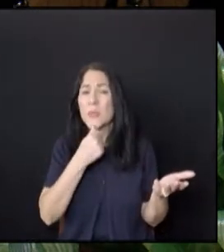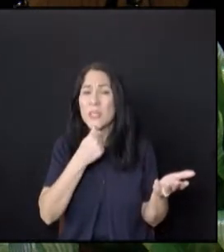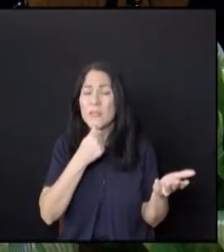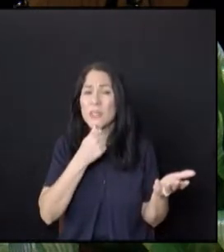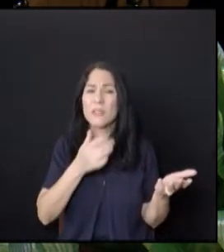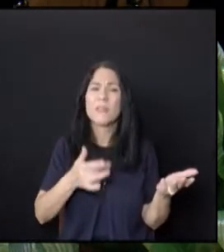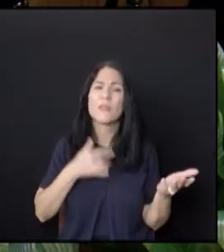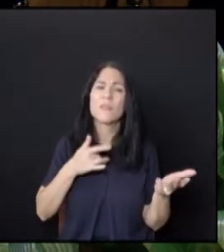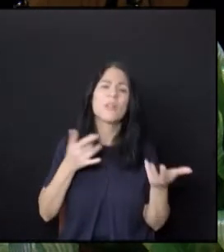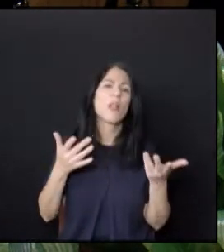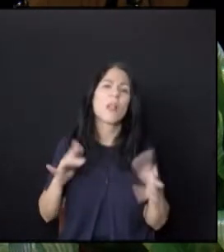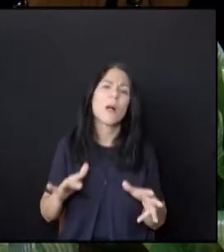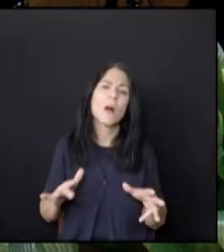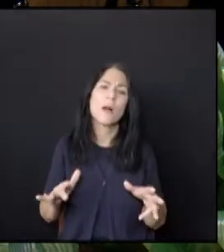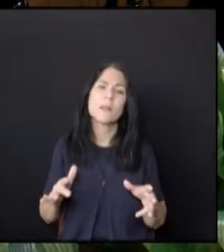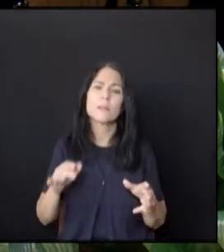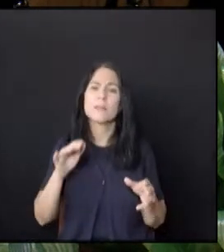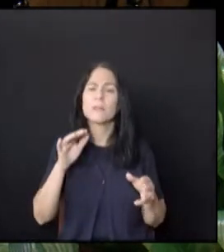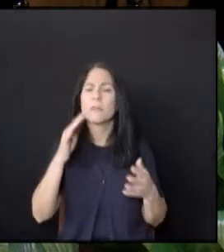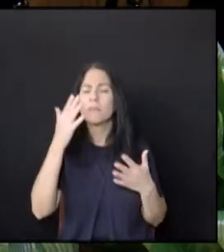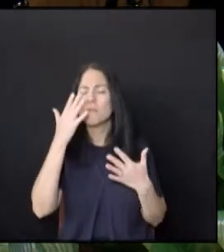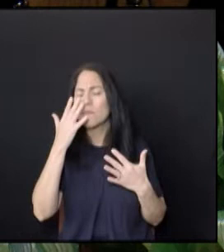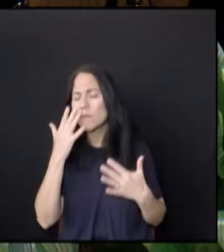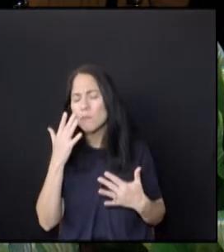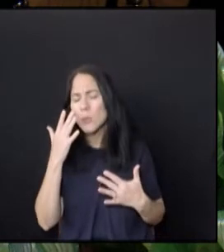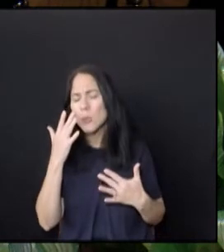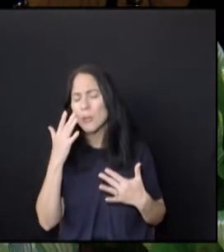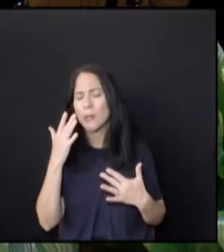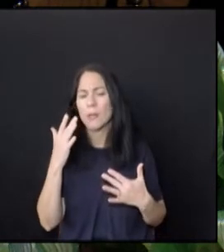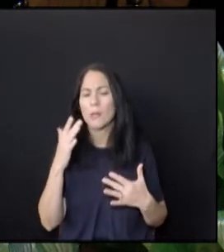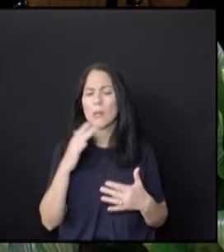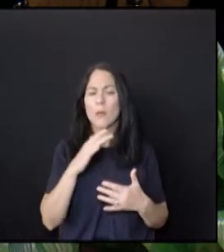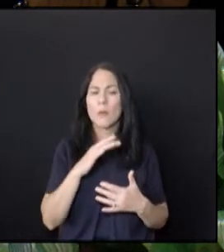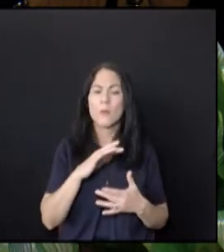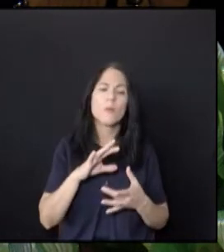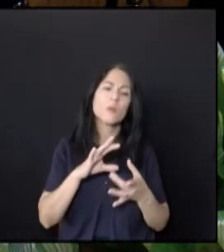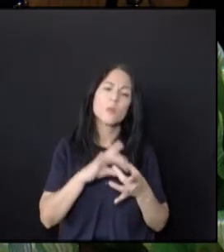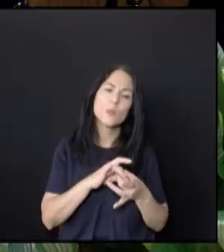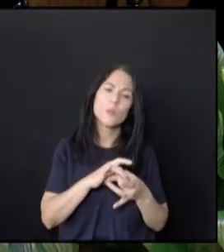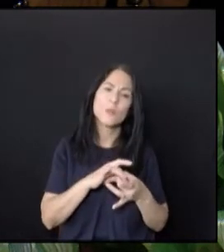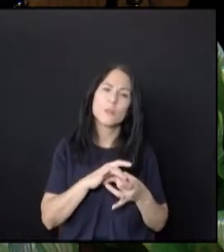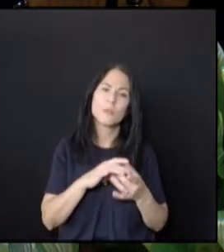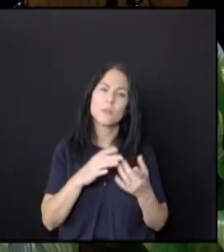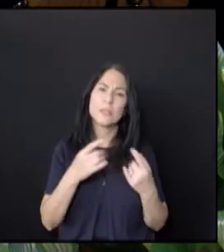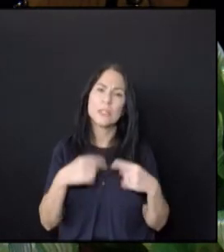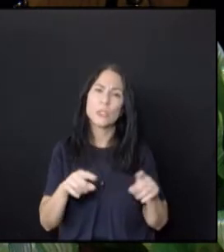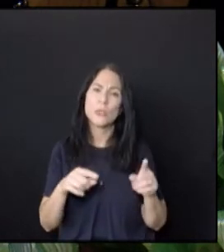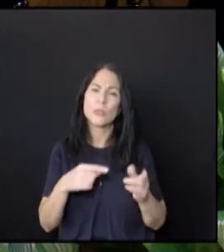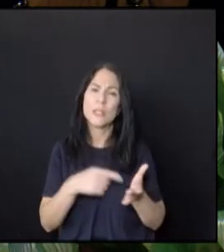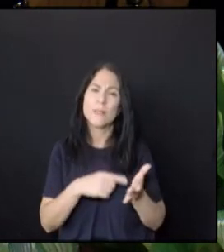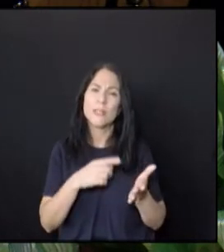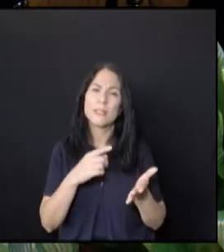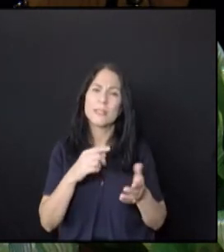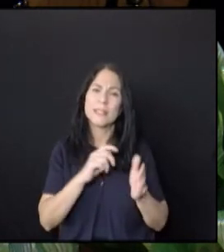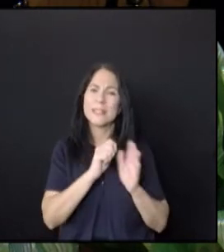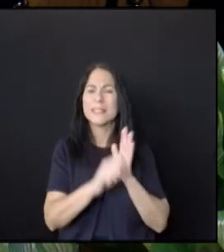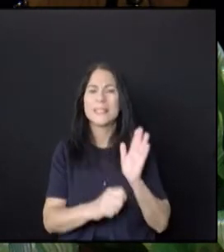loss and mourning associated with in this time, in all this